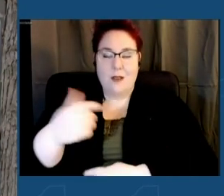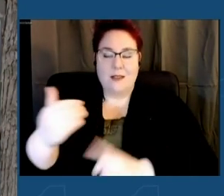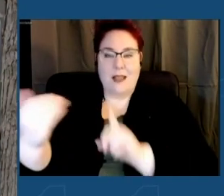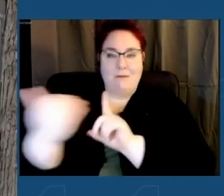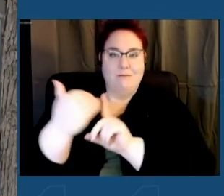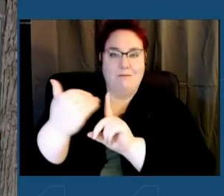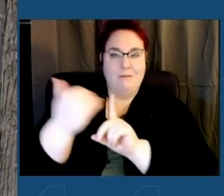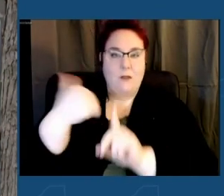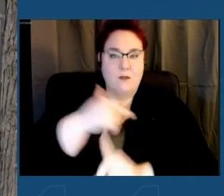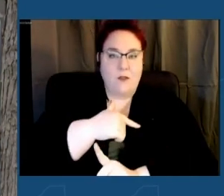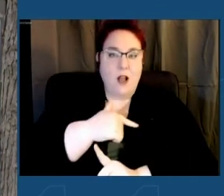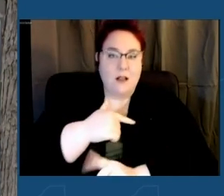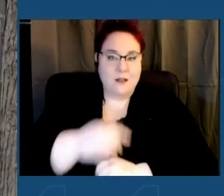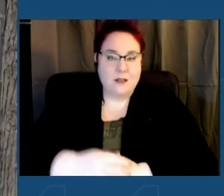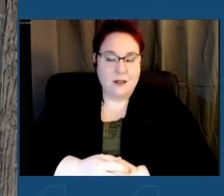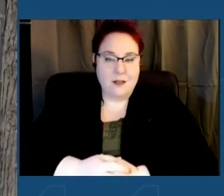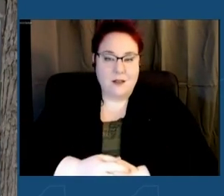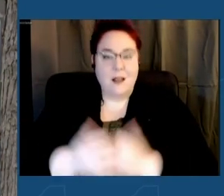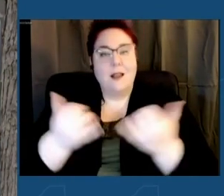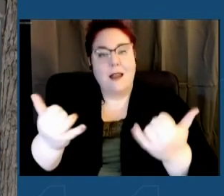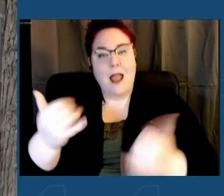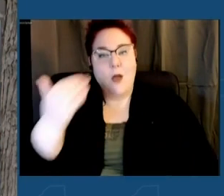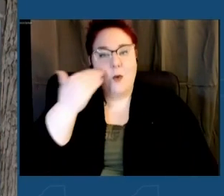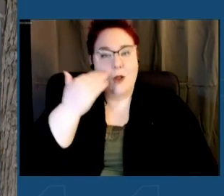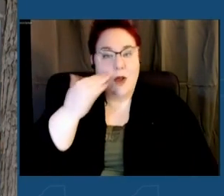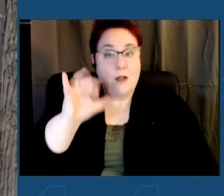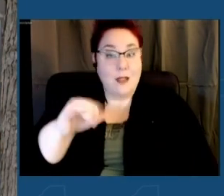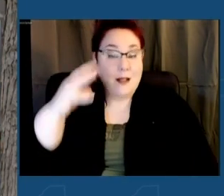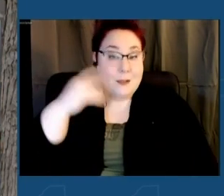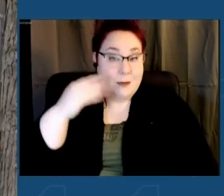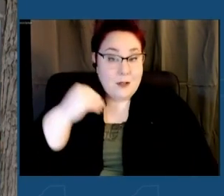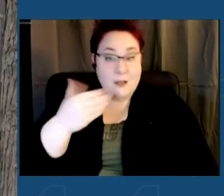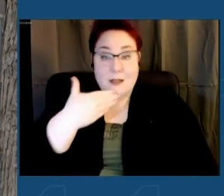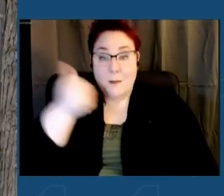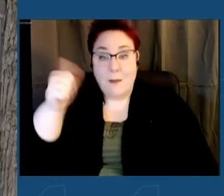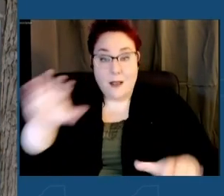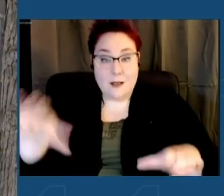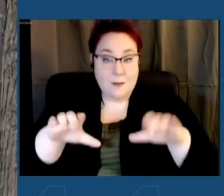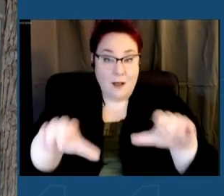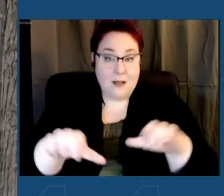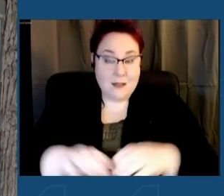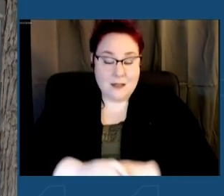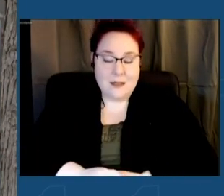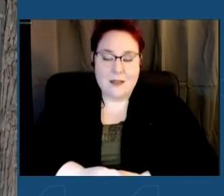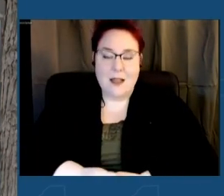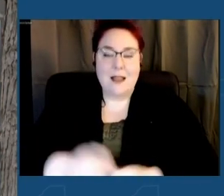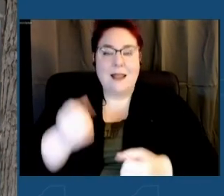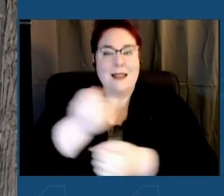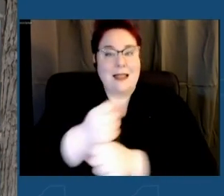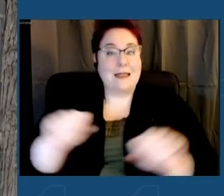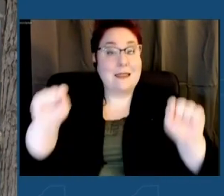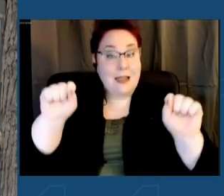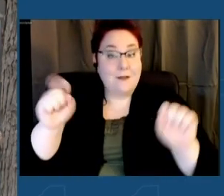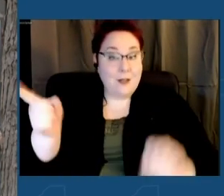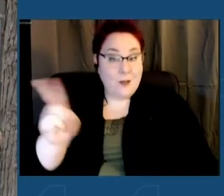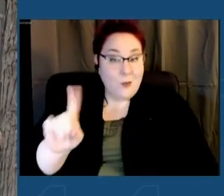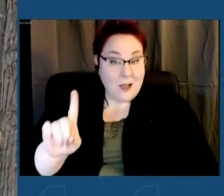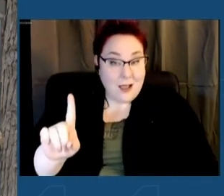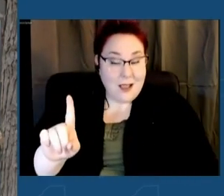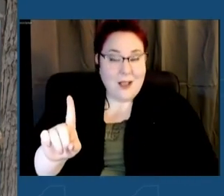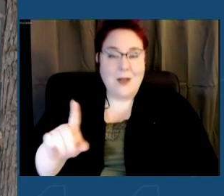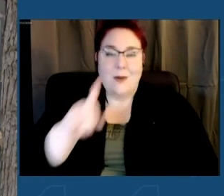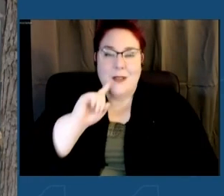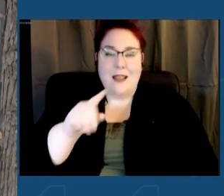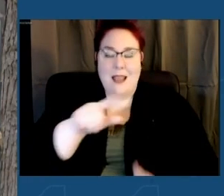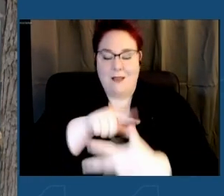We now know from experience and from best practices that safety sits upon really a three-pronged